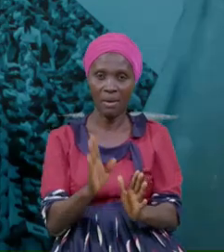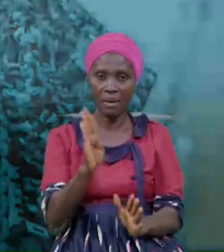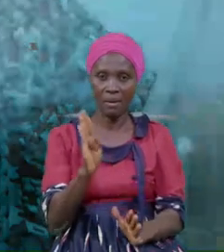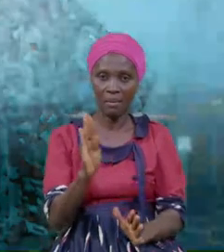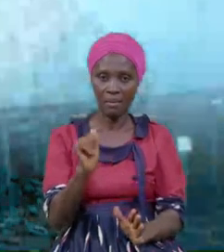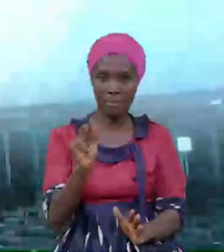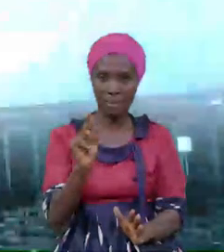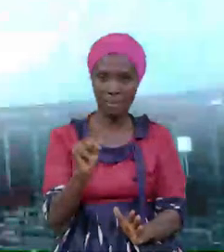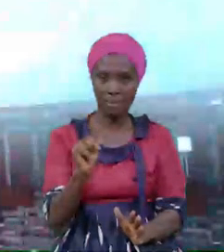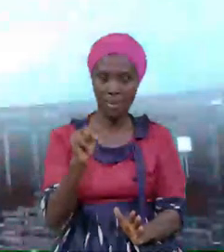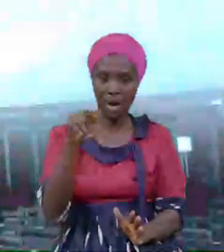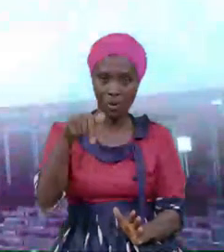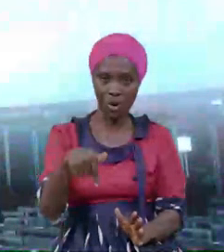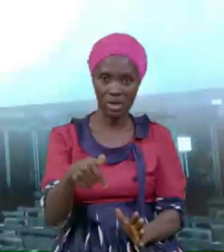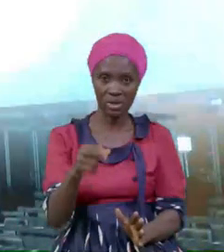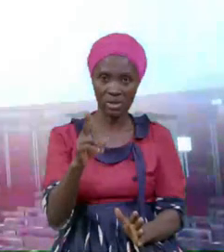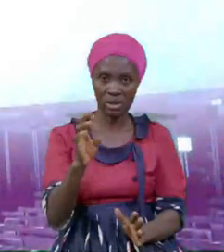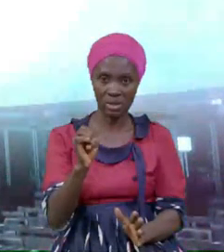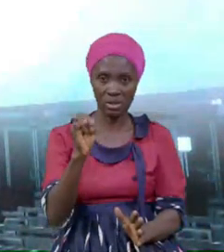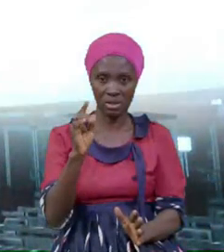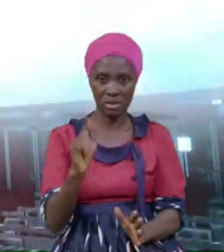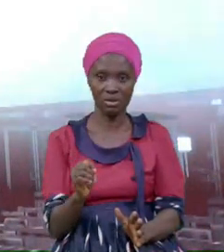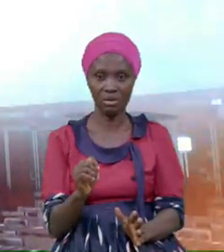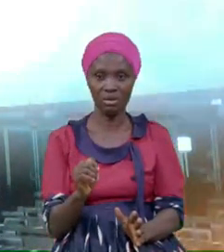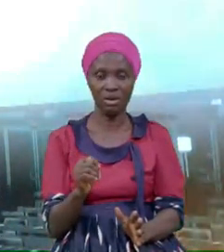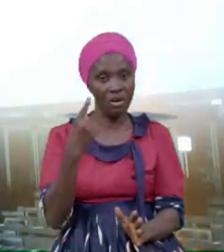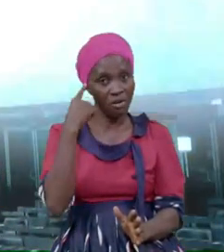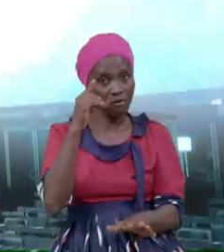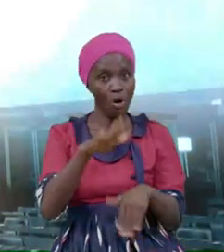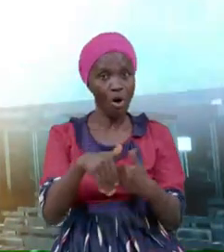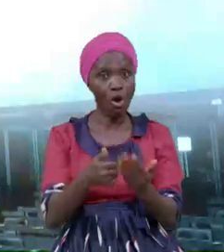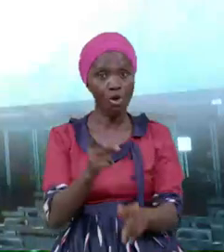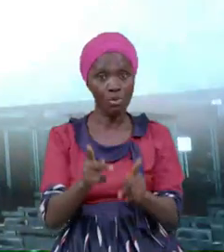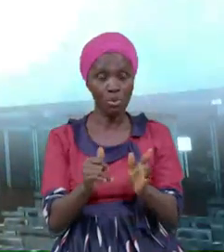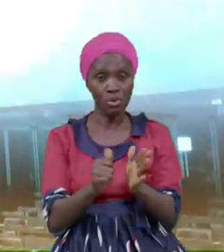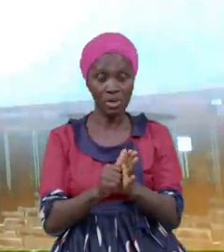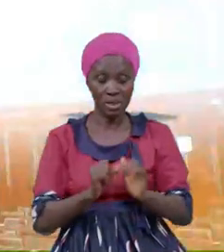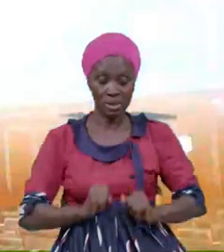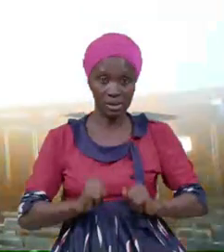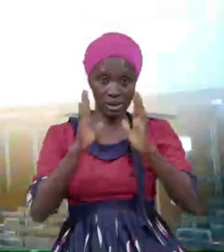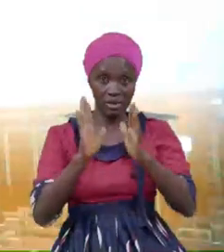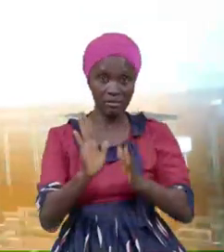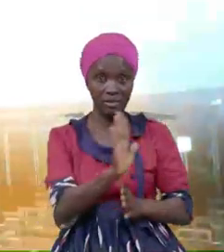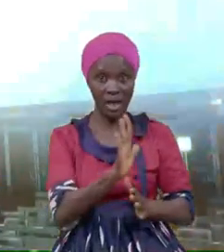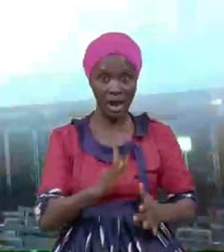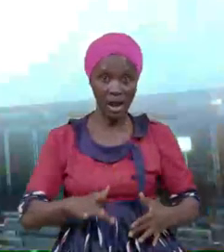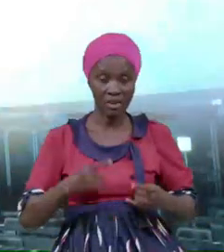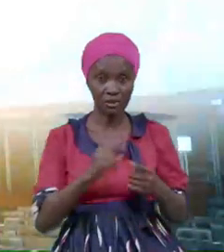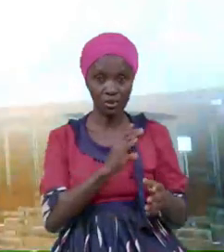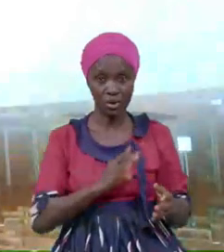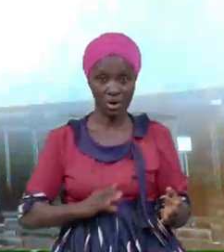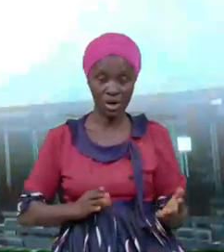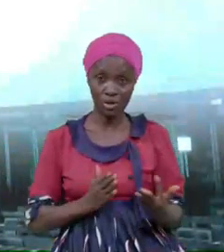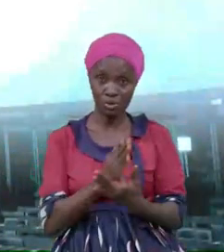Christ during this crusade on Sunday, the 6th of